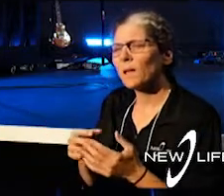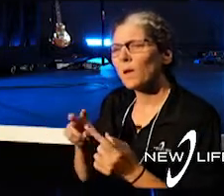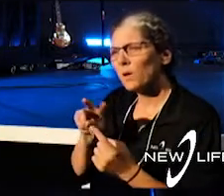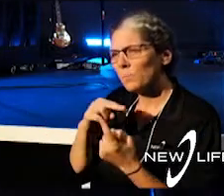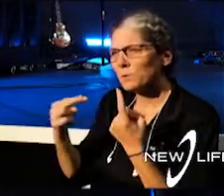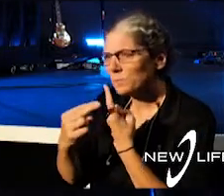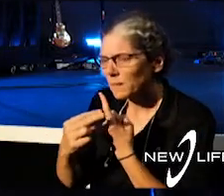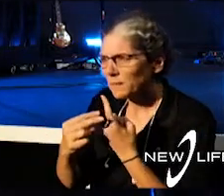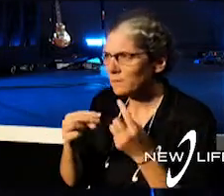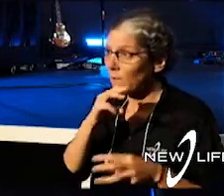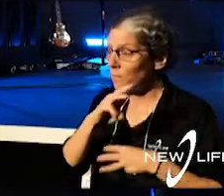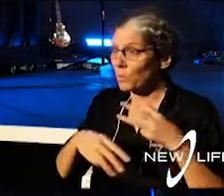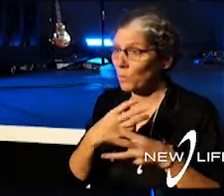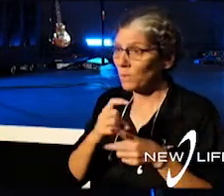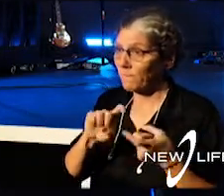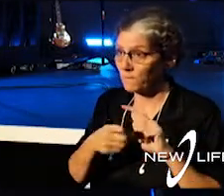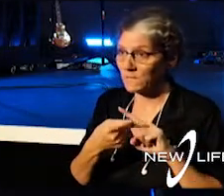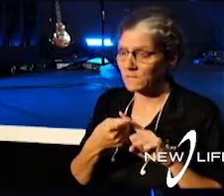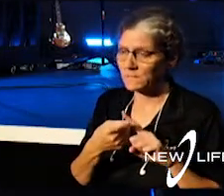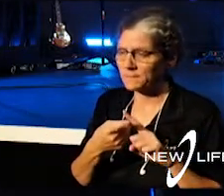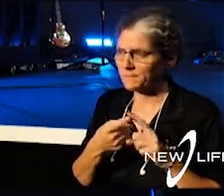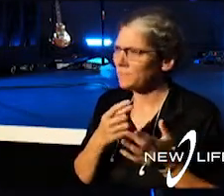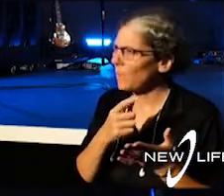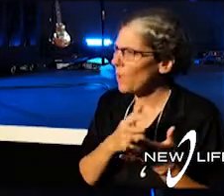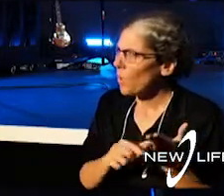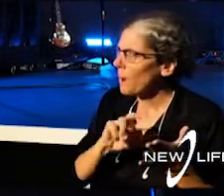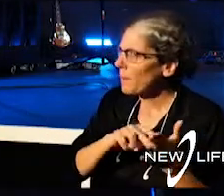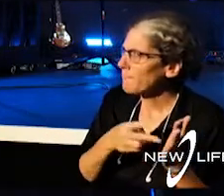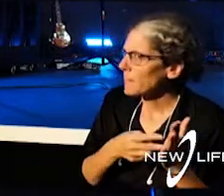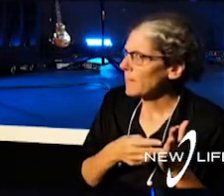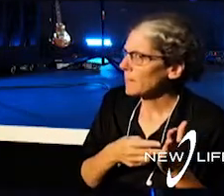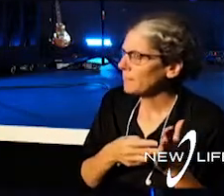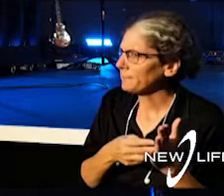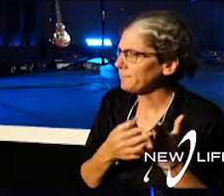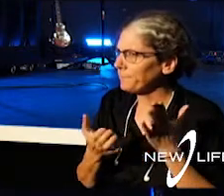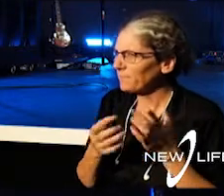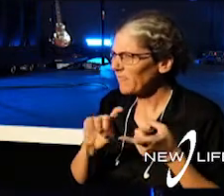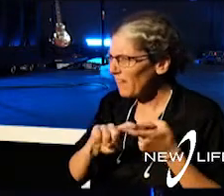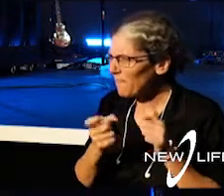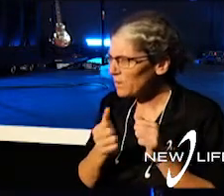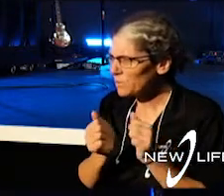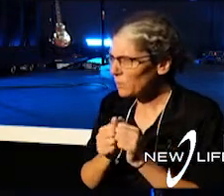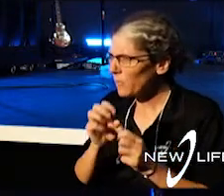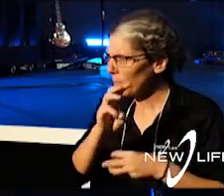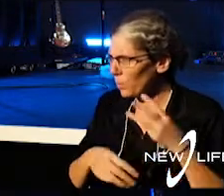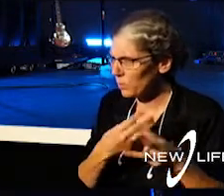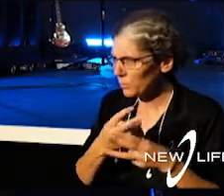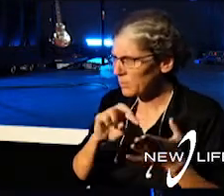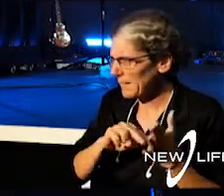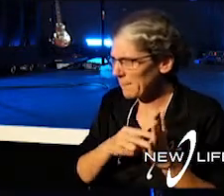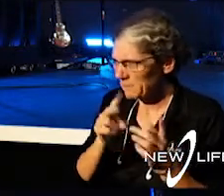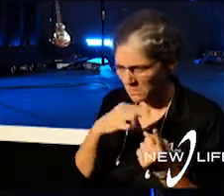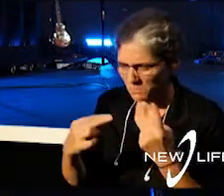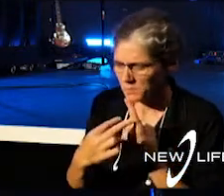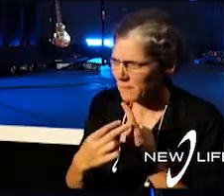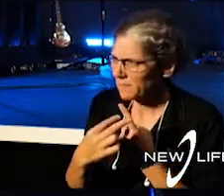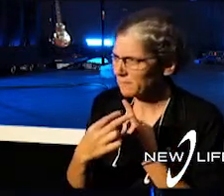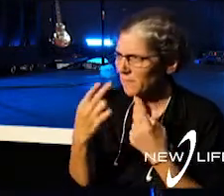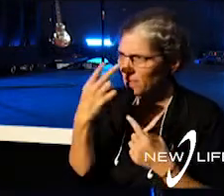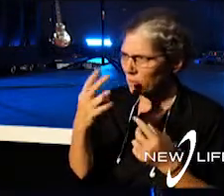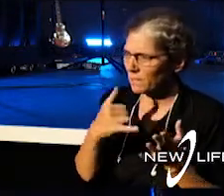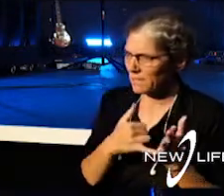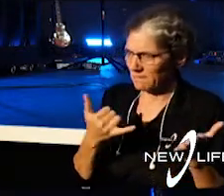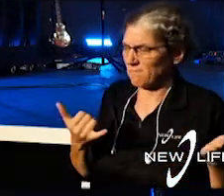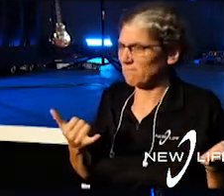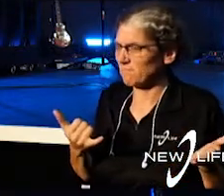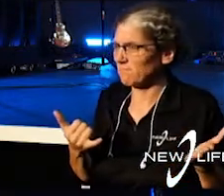mean? Because when we hear that, it's important to really narrow down what does friendship with the world mean? There's a big